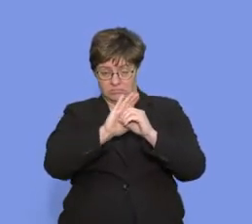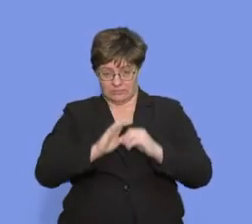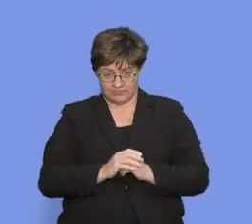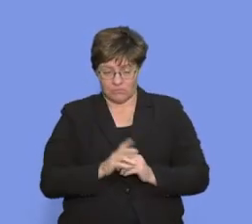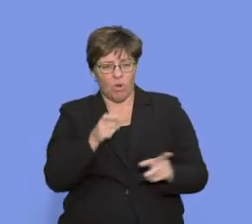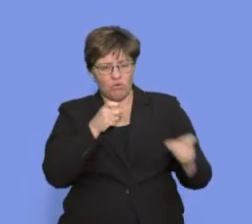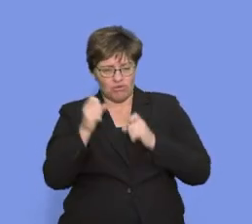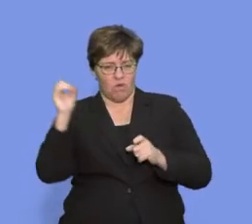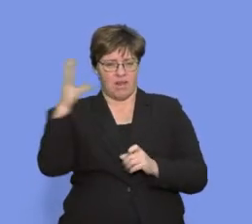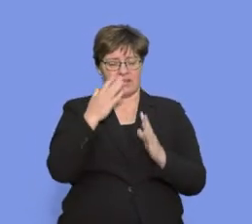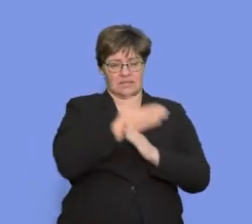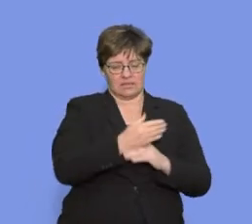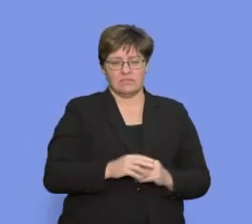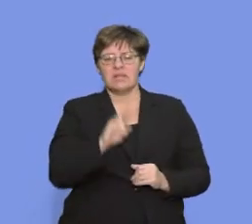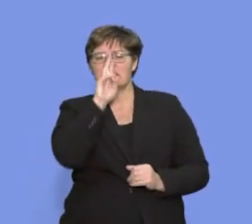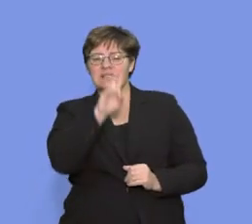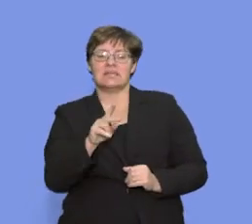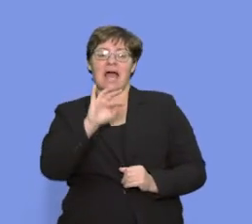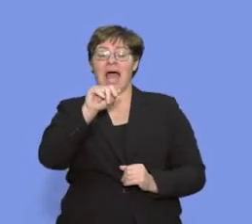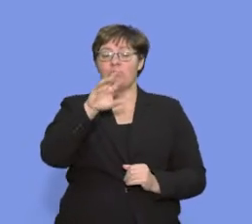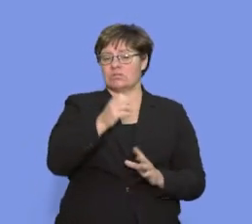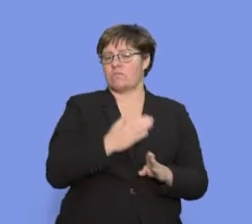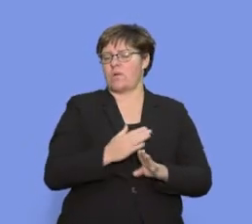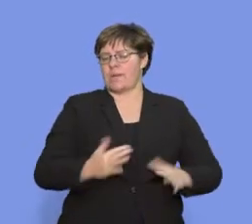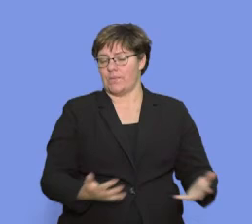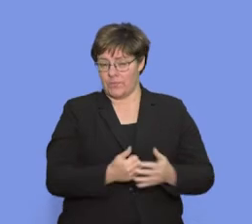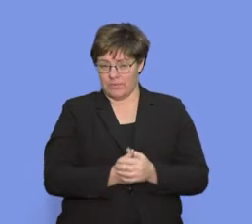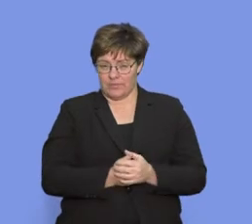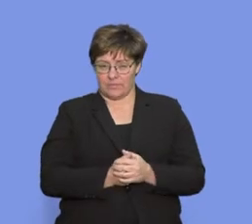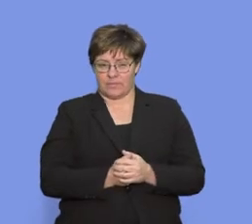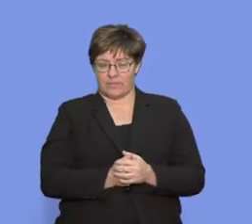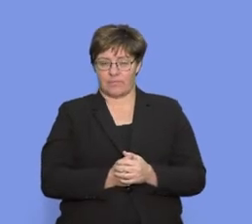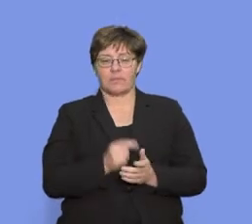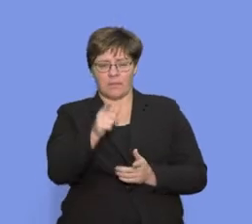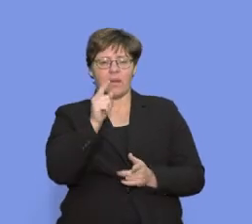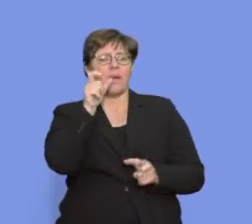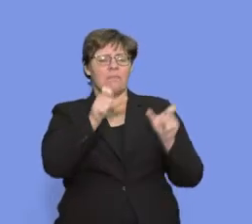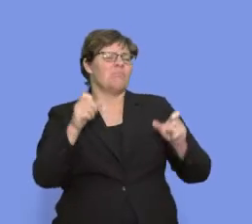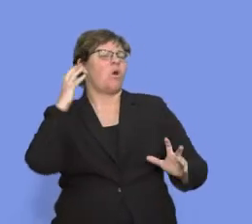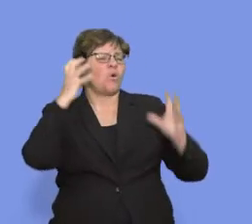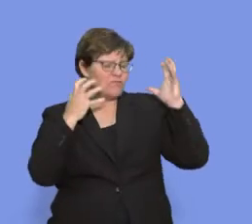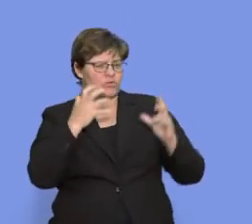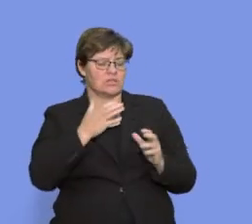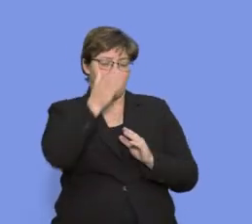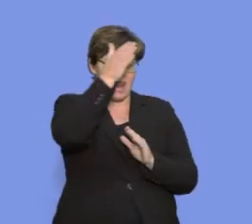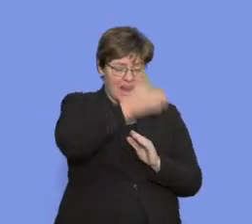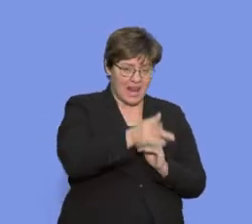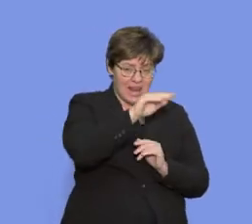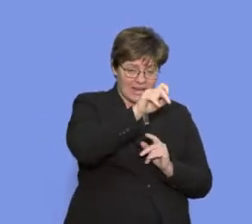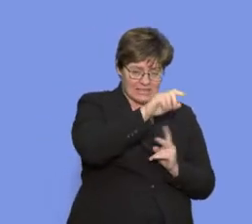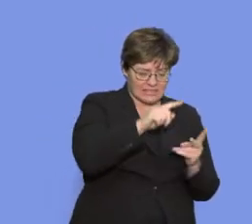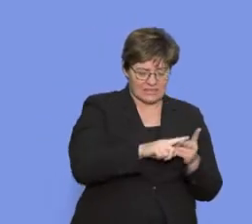in. Let's have a look at how the iris is working. So people get confused between the